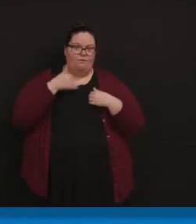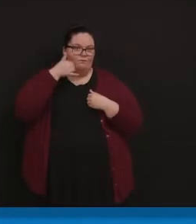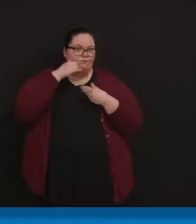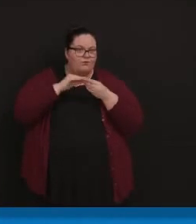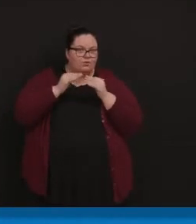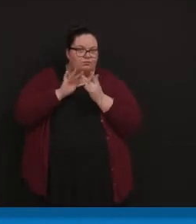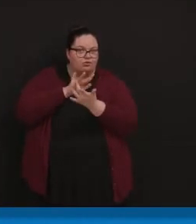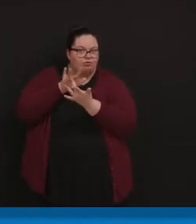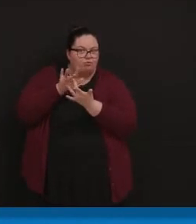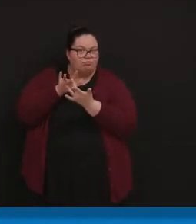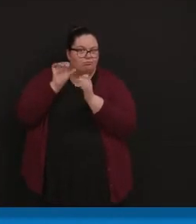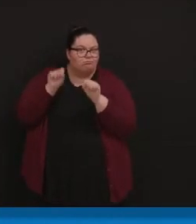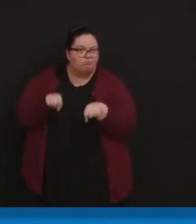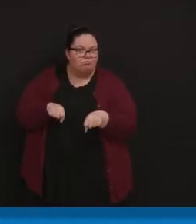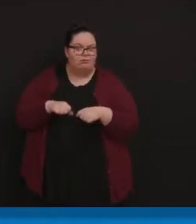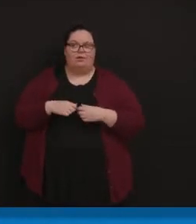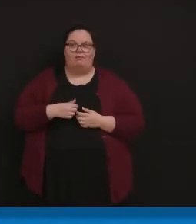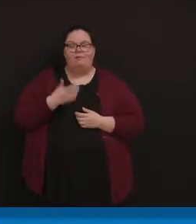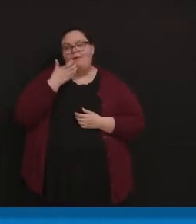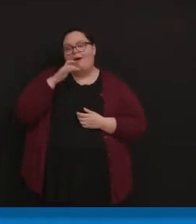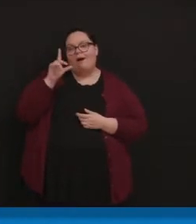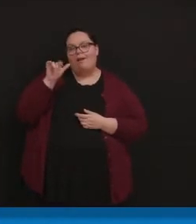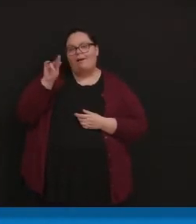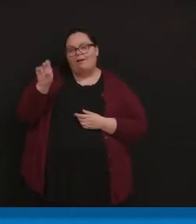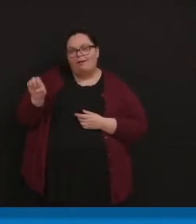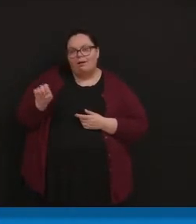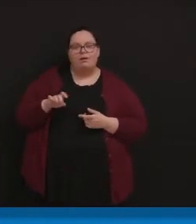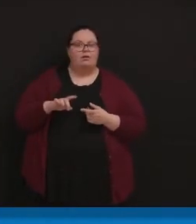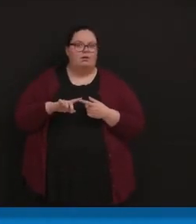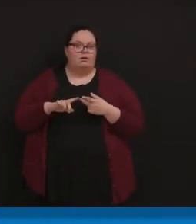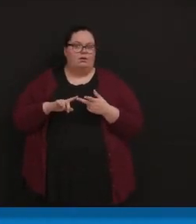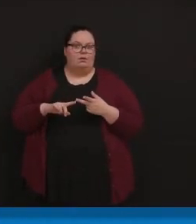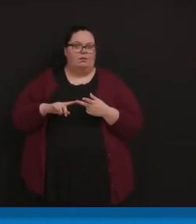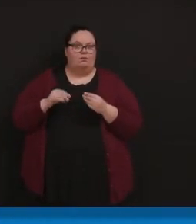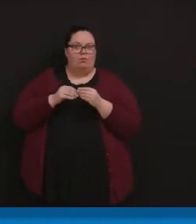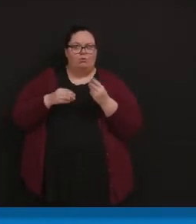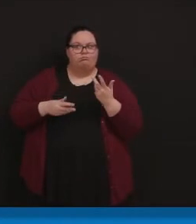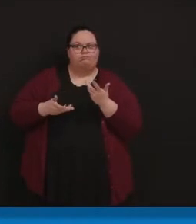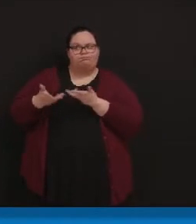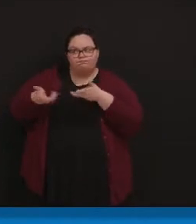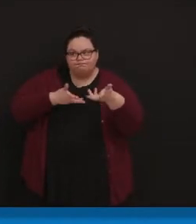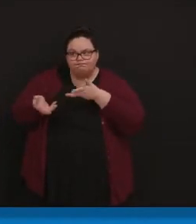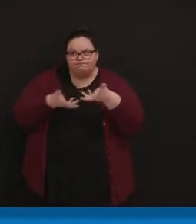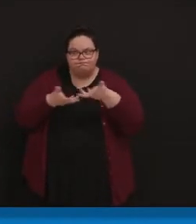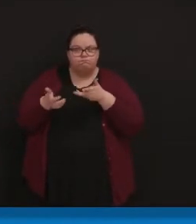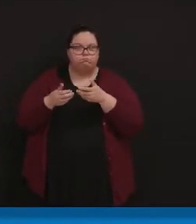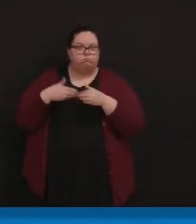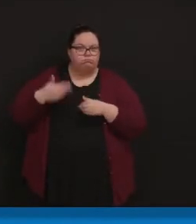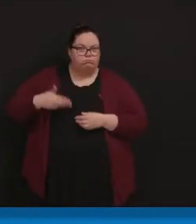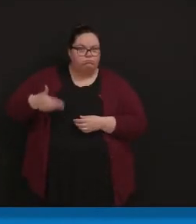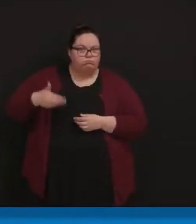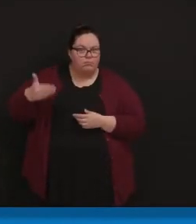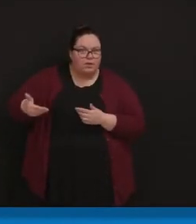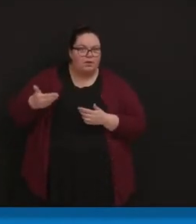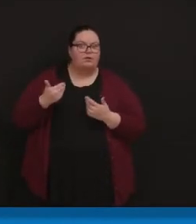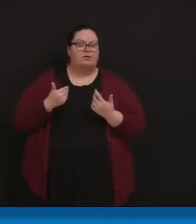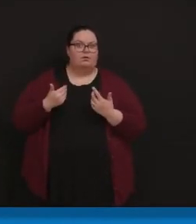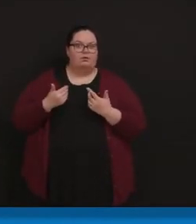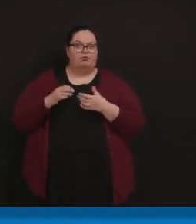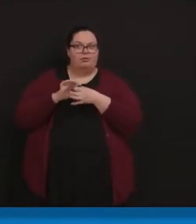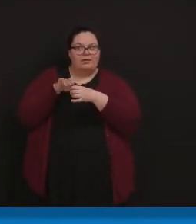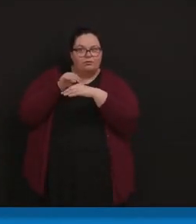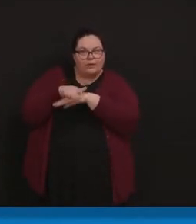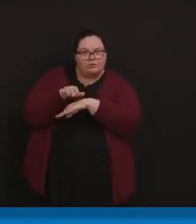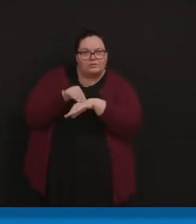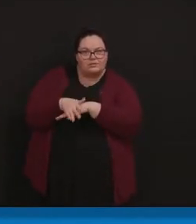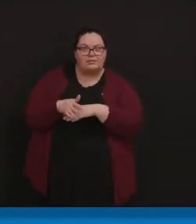hotlines and numbers that students can call and access. We're making sure we're in much more regular contact than usual with folks involved in